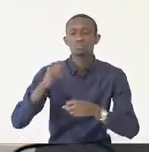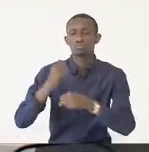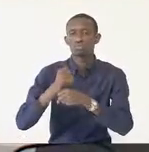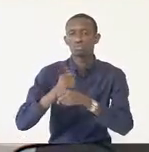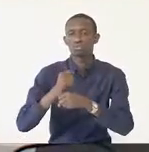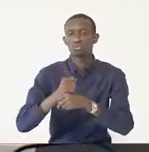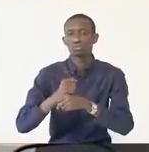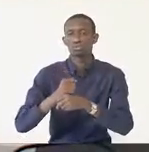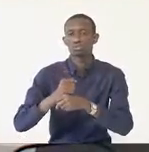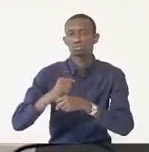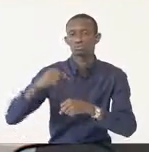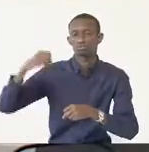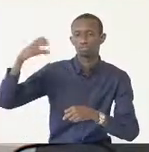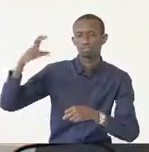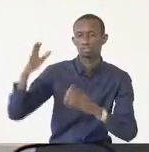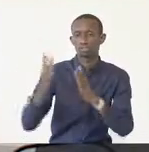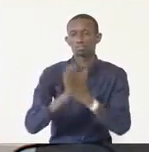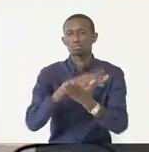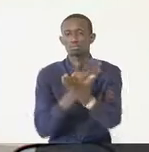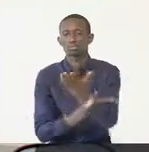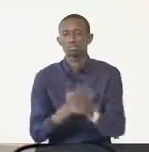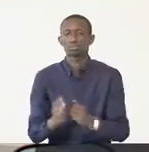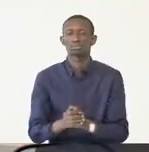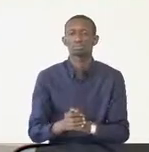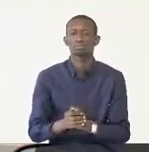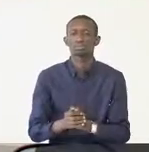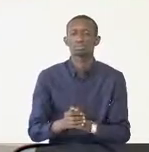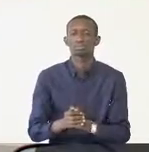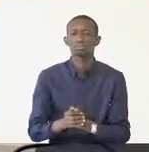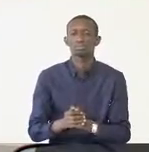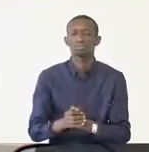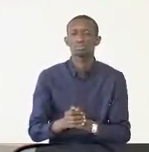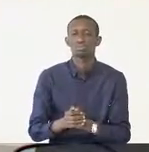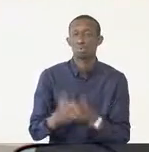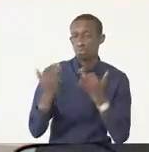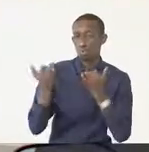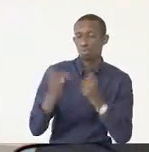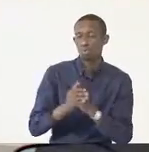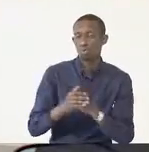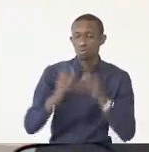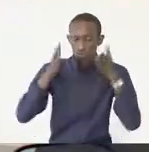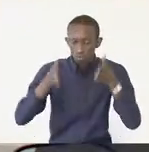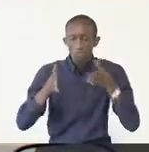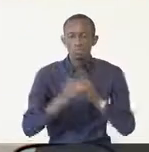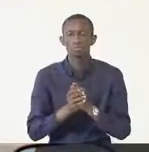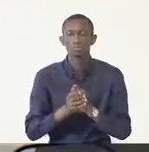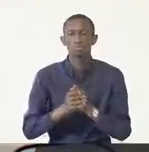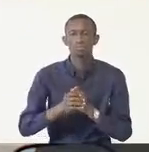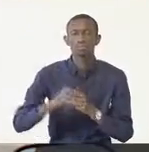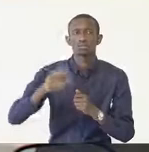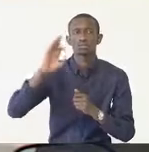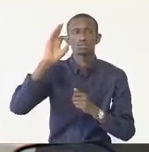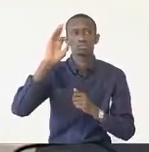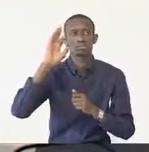lesson is elastic two-dimension collision. So this is what we have here. And as you remember, the last